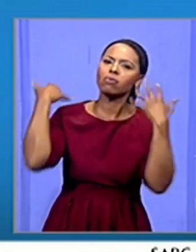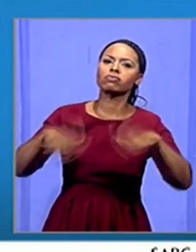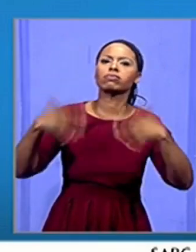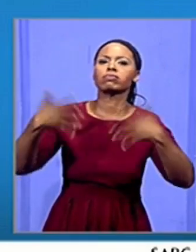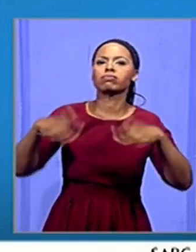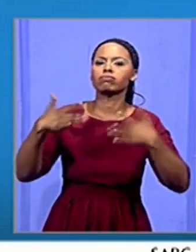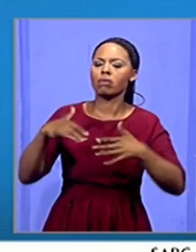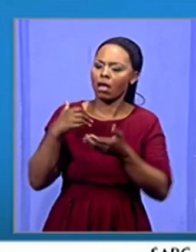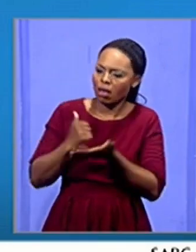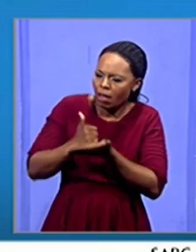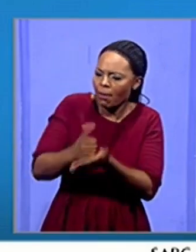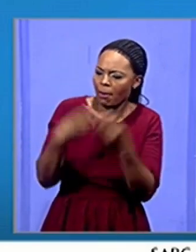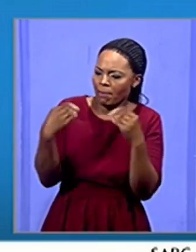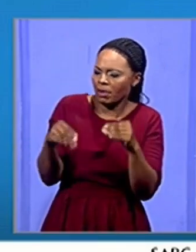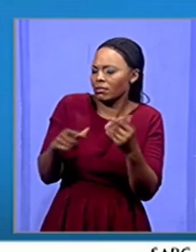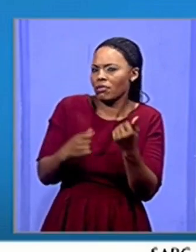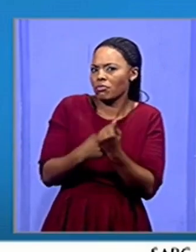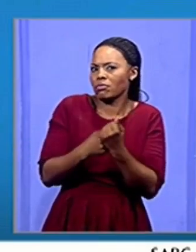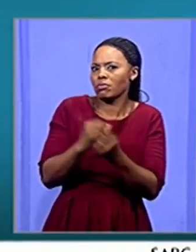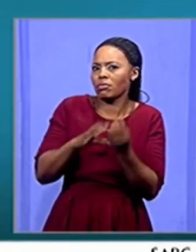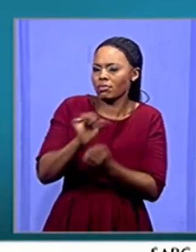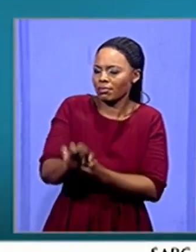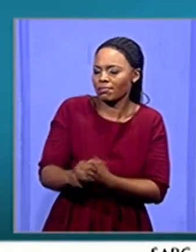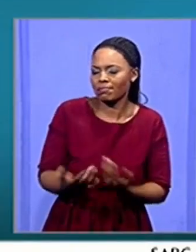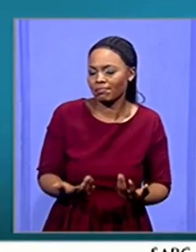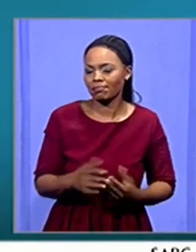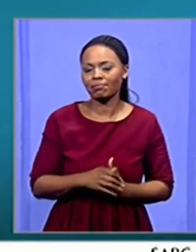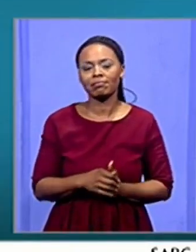direla balapa la gagwe letseno.